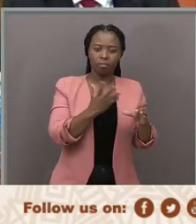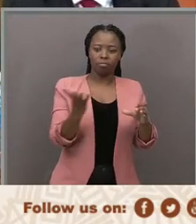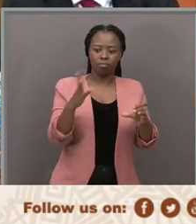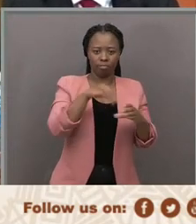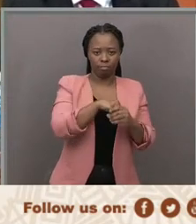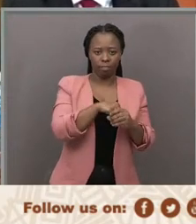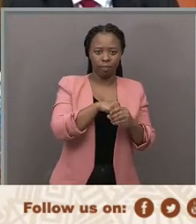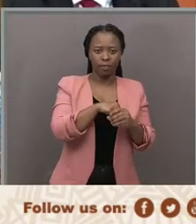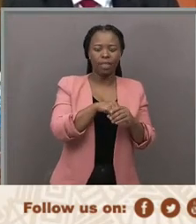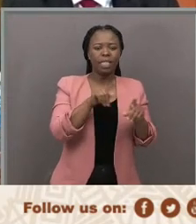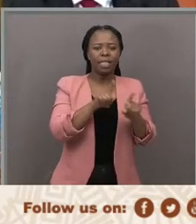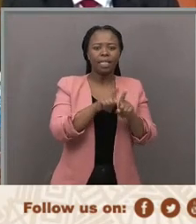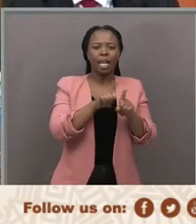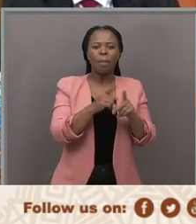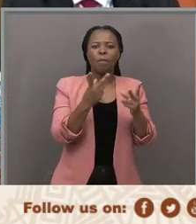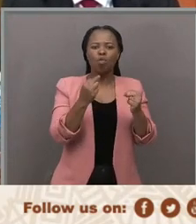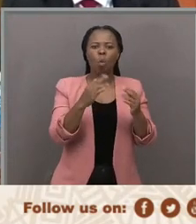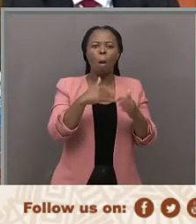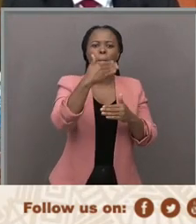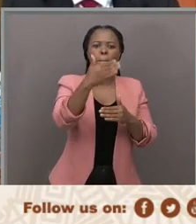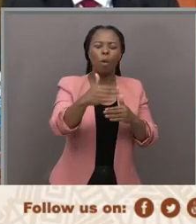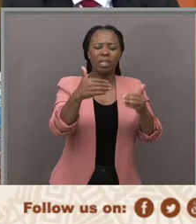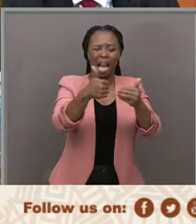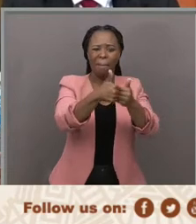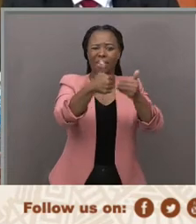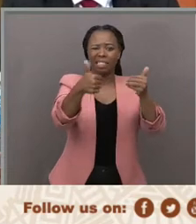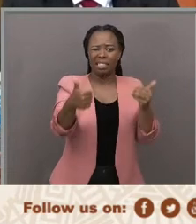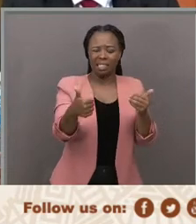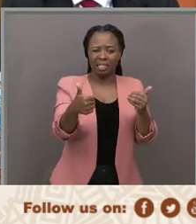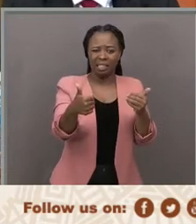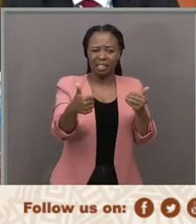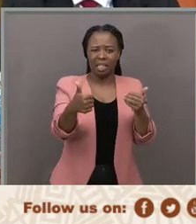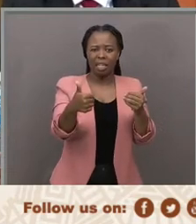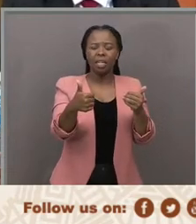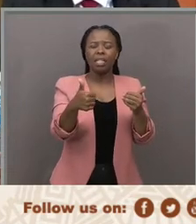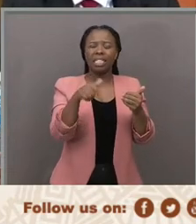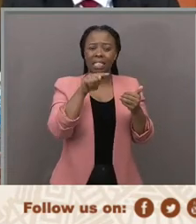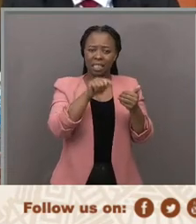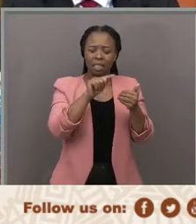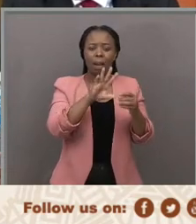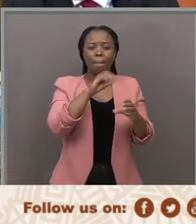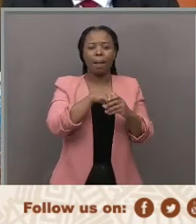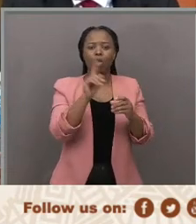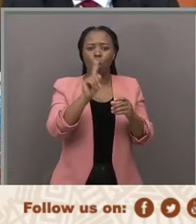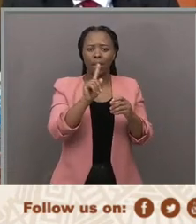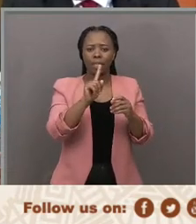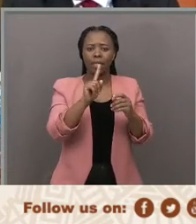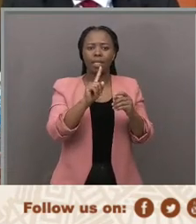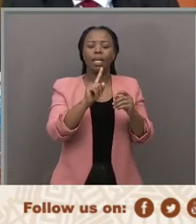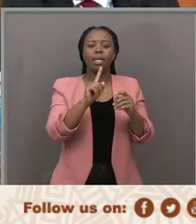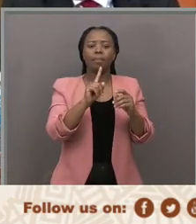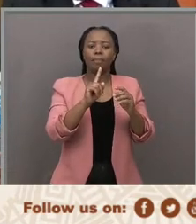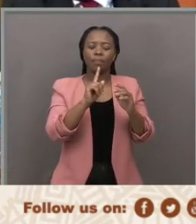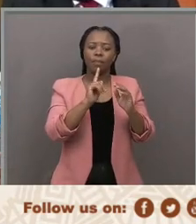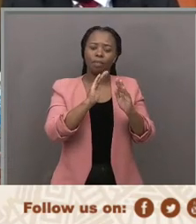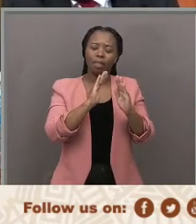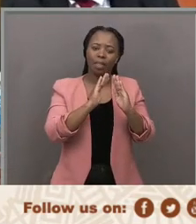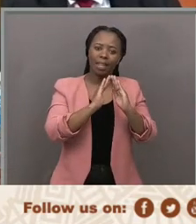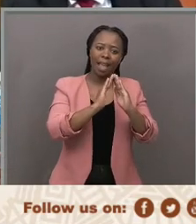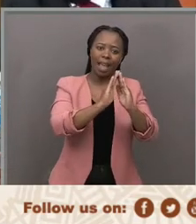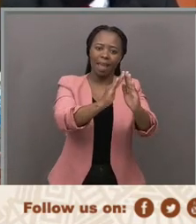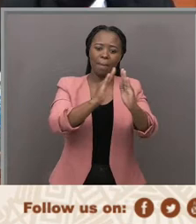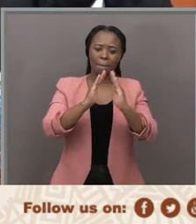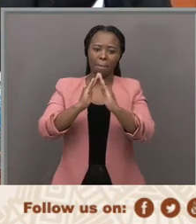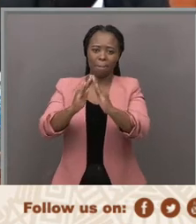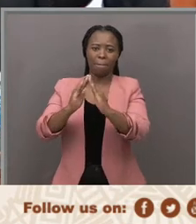post-apartheid urbanism and sustainable urban settlements as part of the urban agenda in our province. Spatial